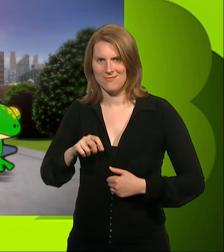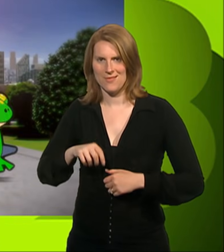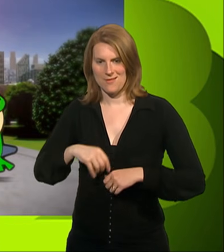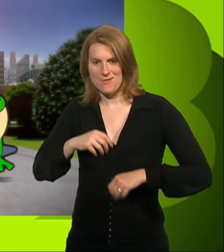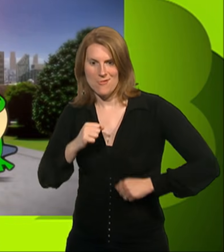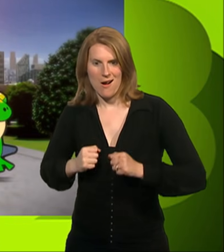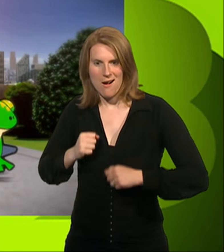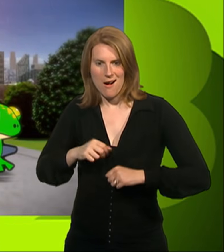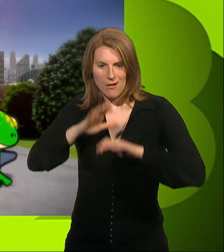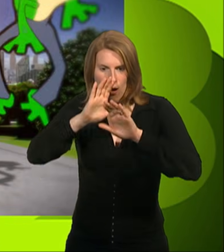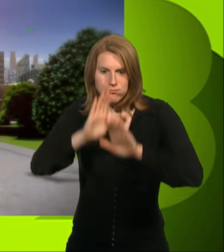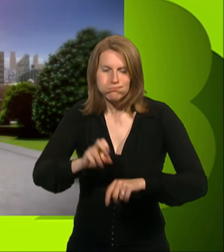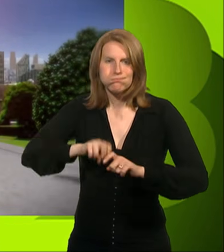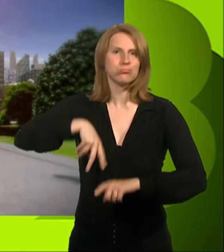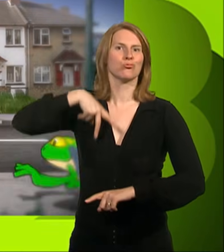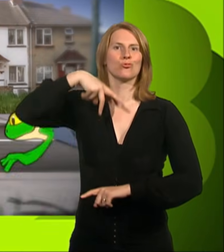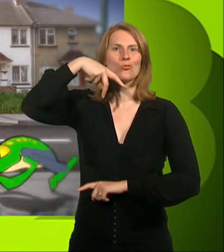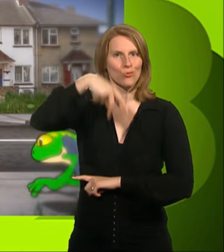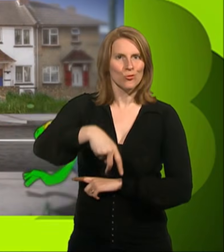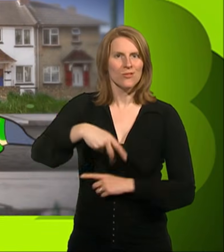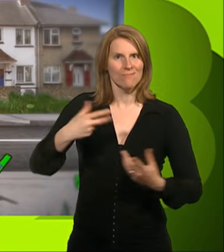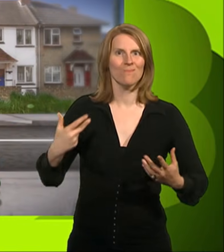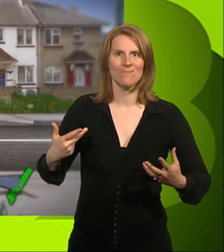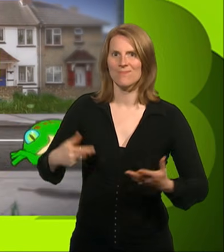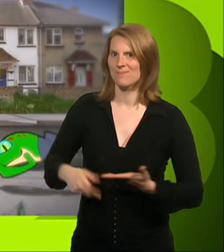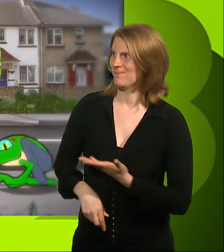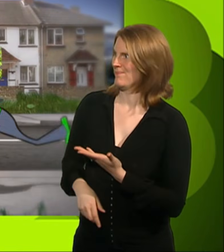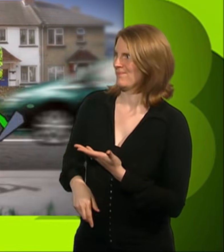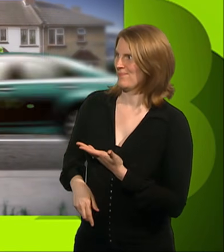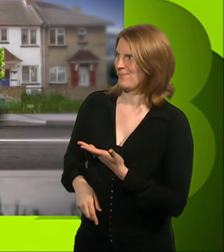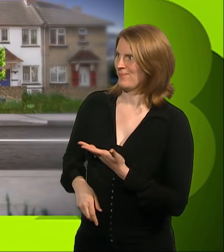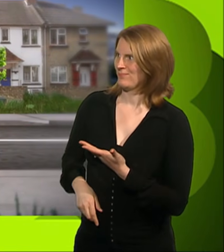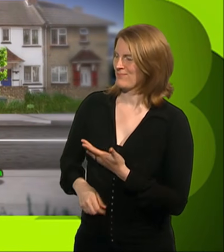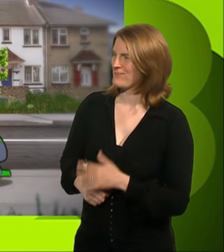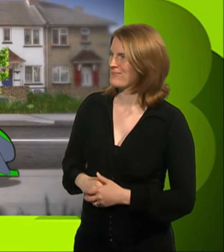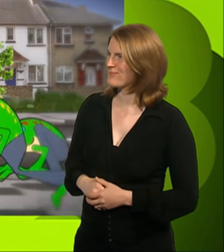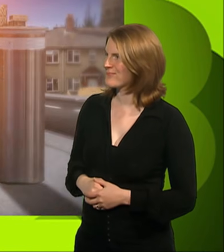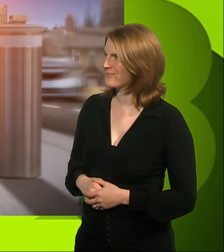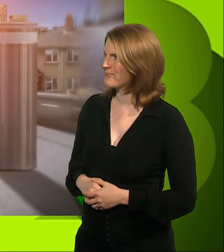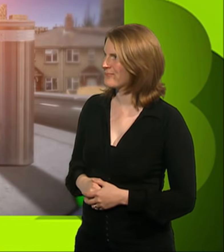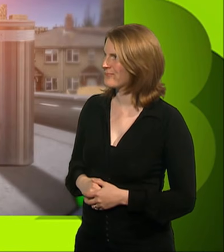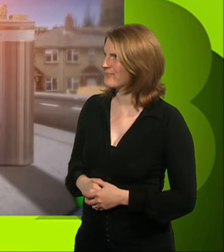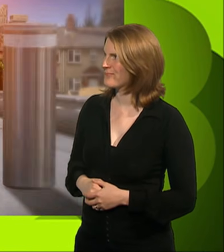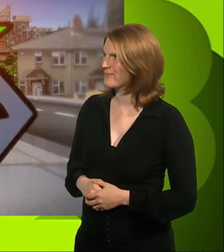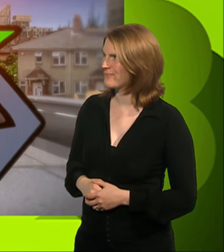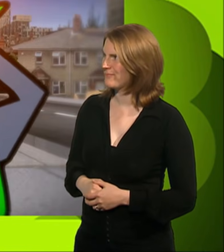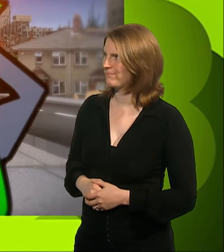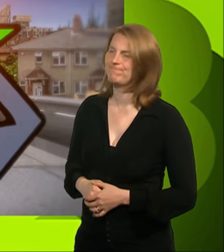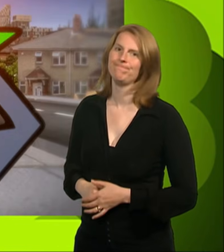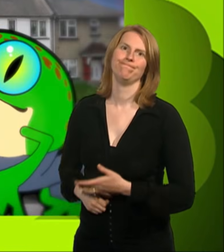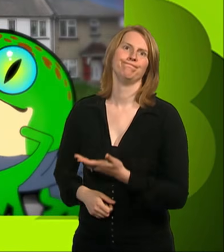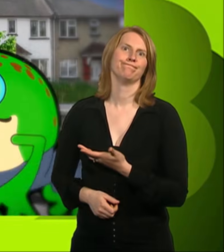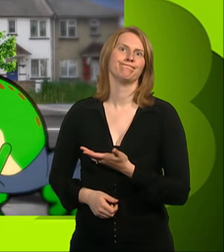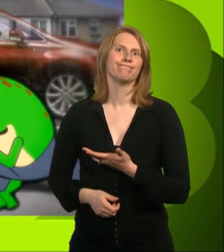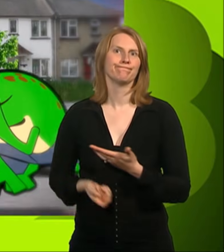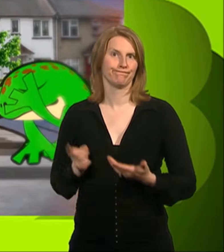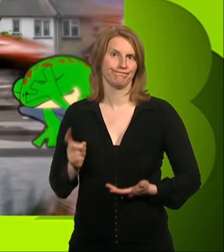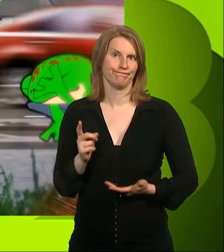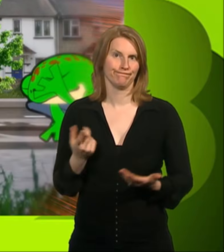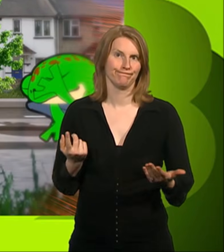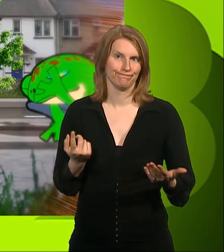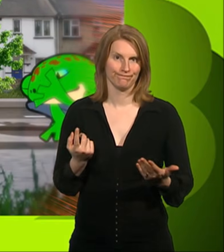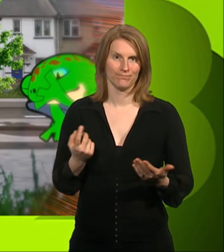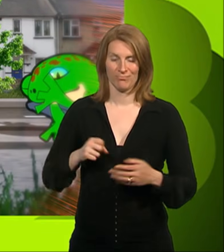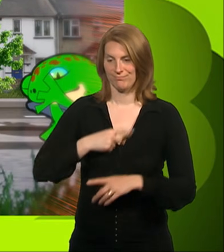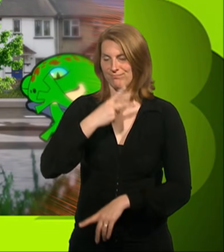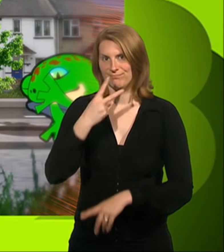to leapfrog. That explains the frogs then. Yes, but as Charlie leapt into the air, his trousers got caught and he fell smack